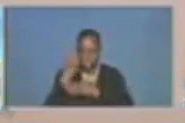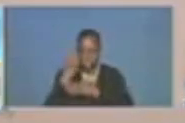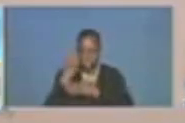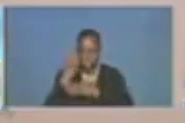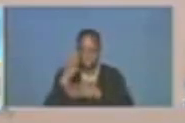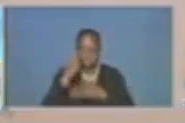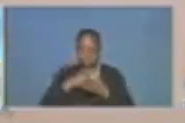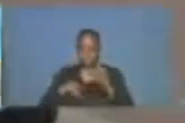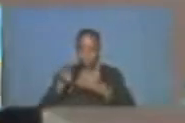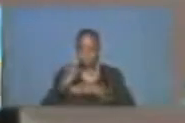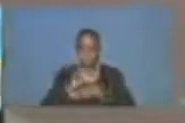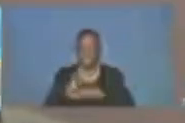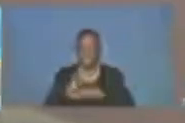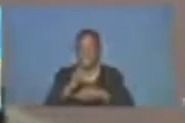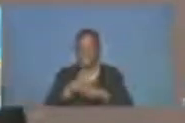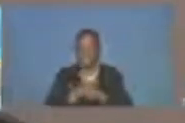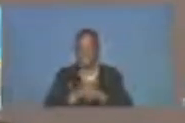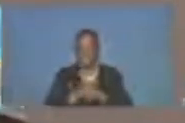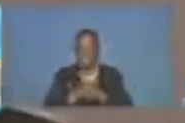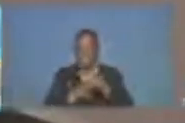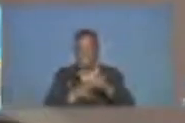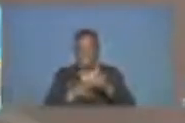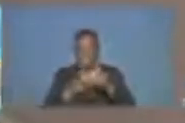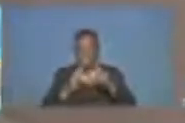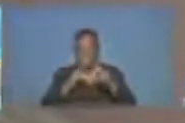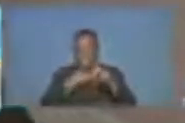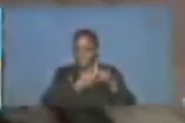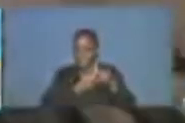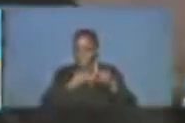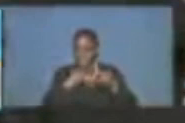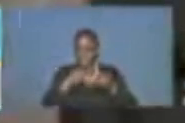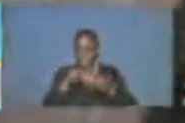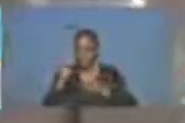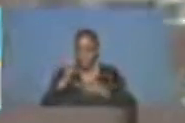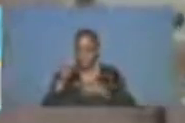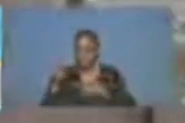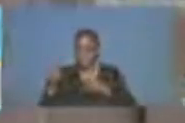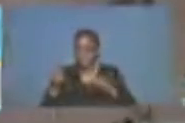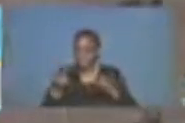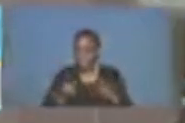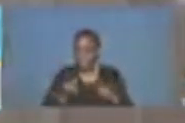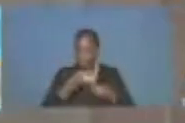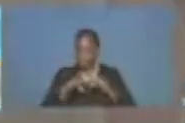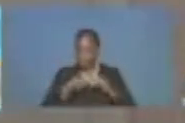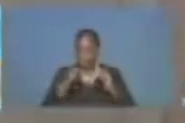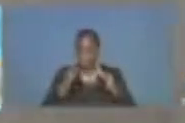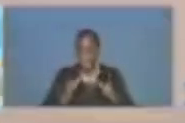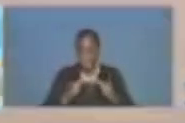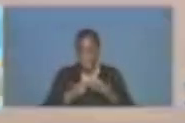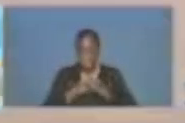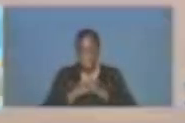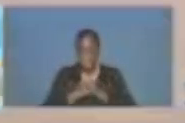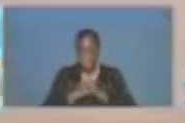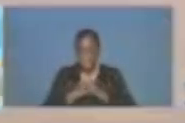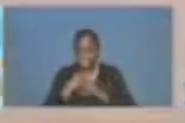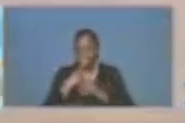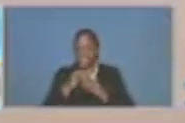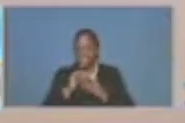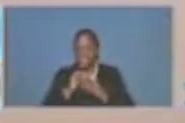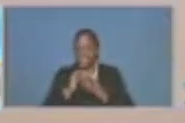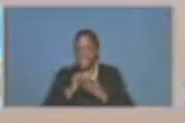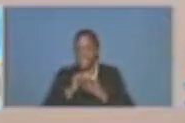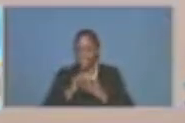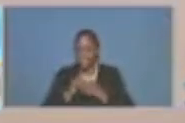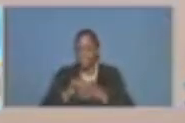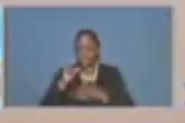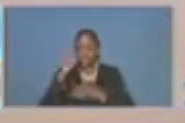whatever you need help with. Thompson sums up why you should visit the spa when you can. Everyone should visit Essence because we're trying to take you to